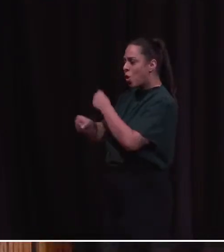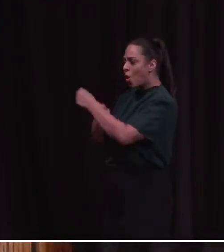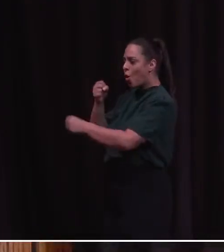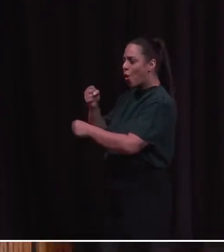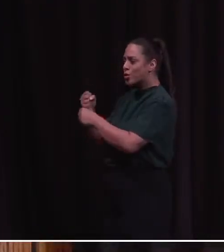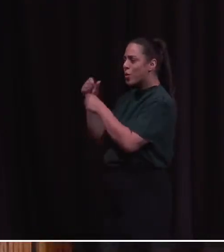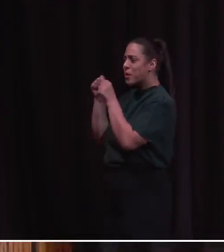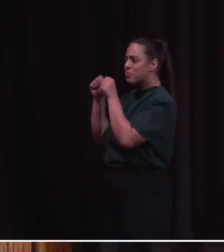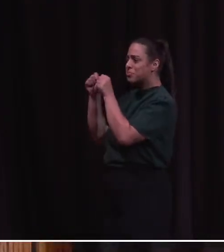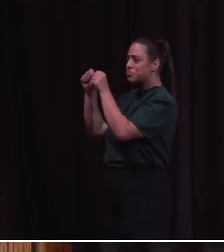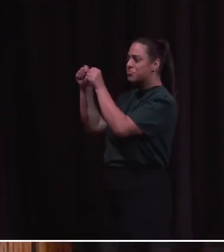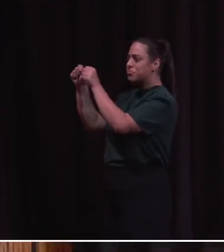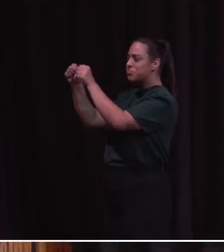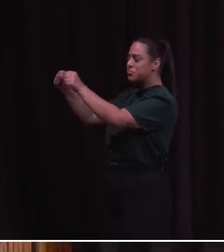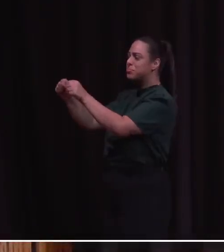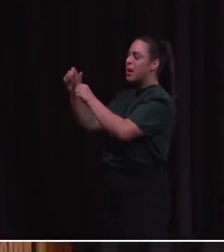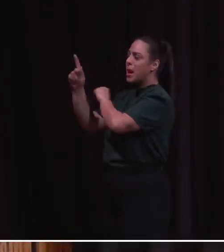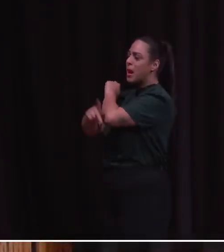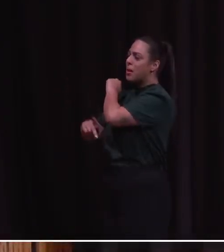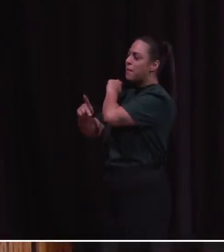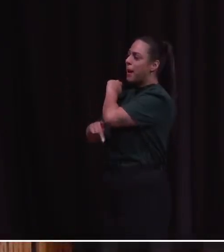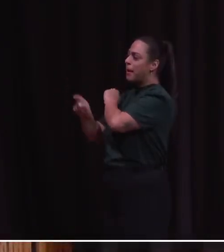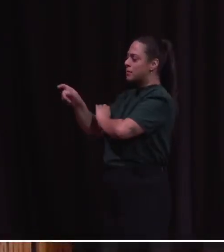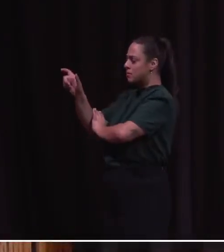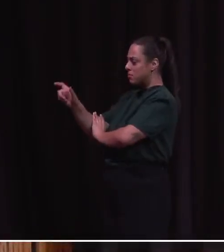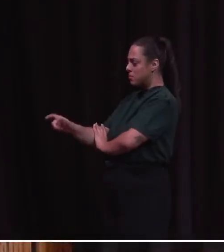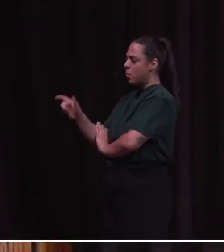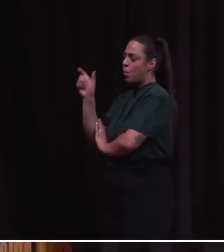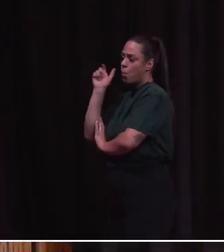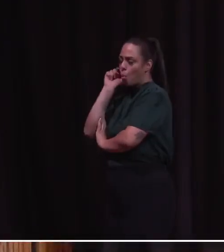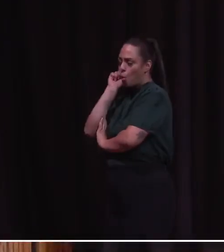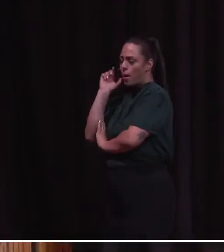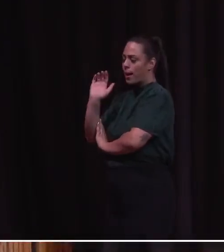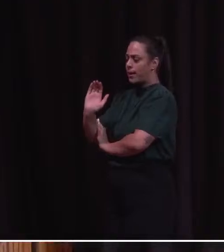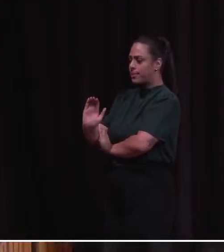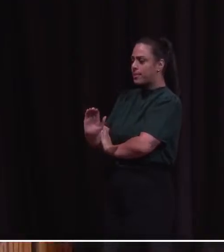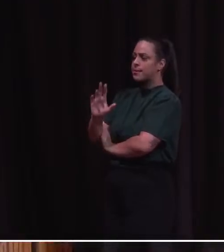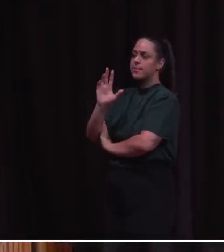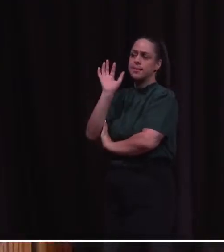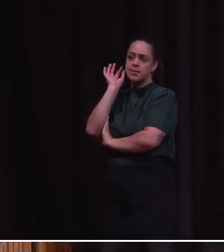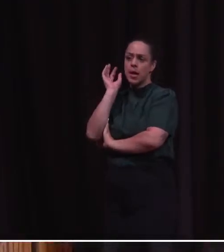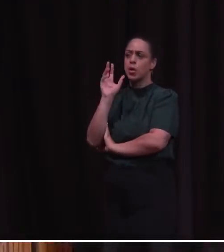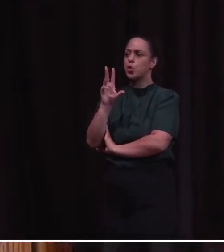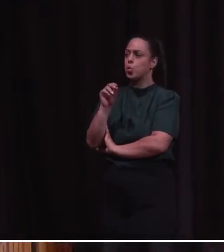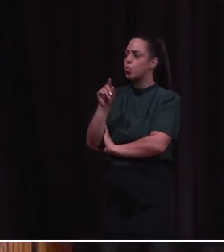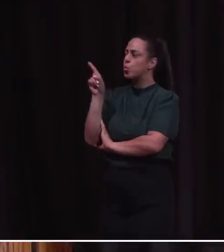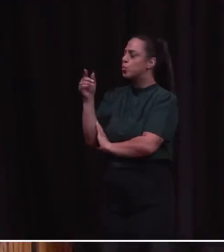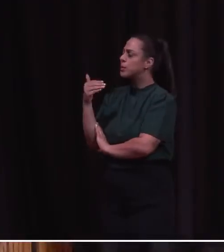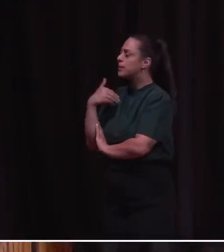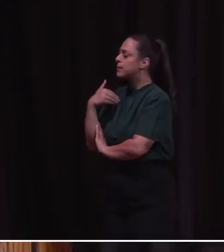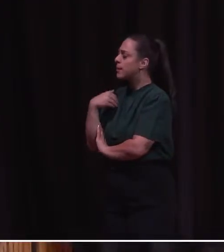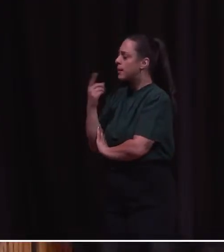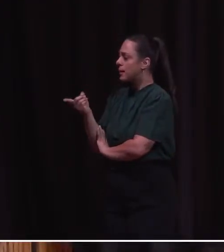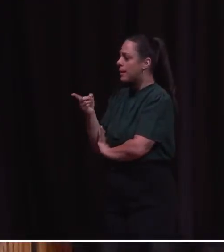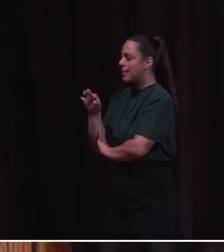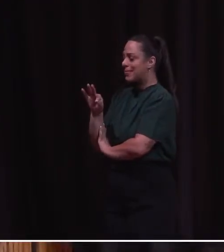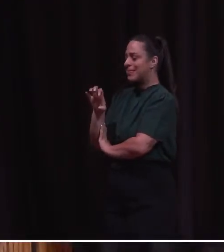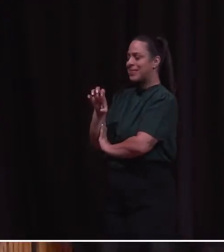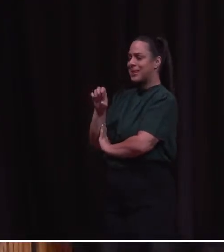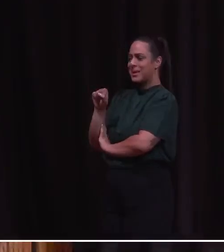her she's not a woman or a girl. And they said, no, you have this thing. What is this